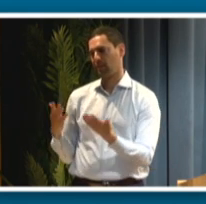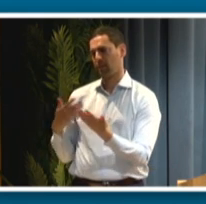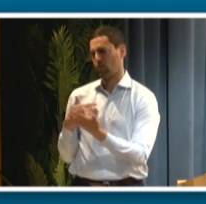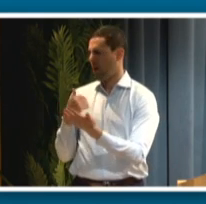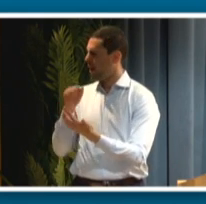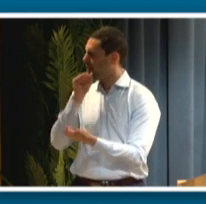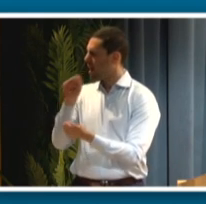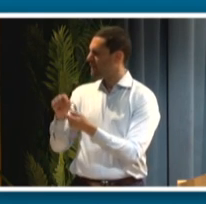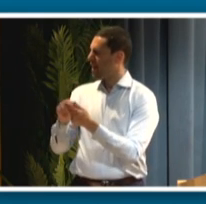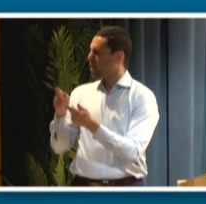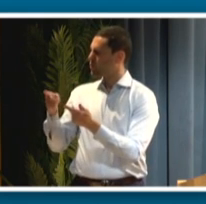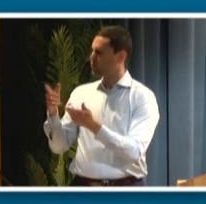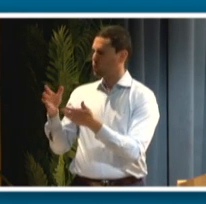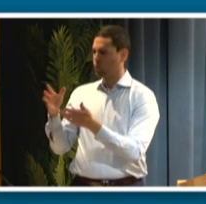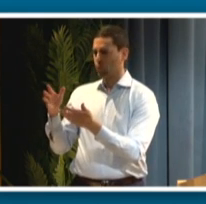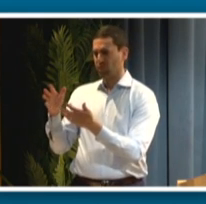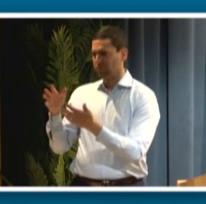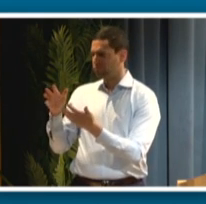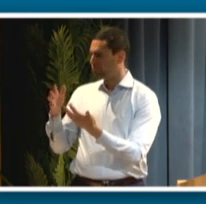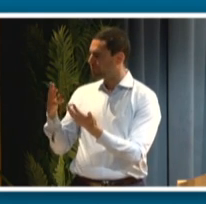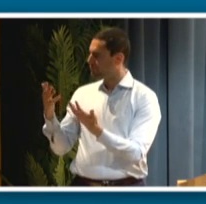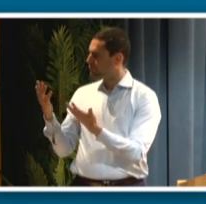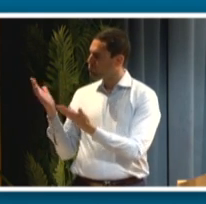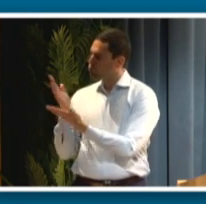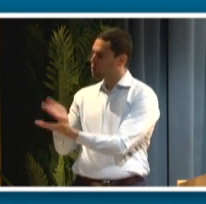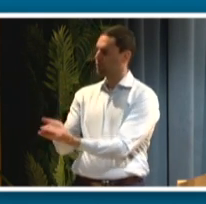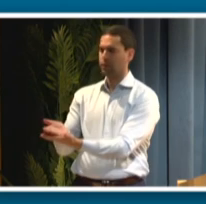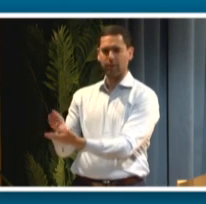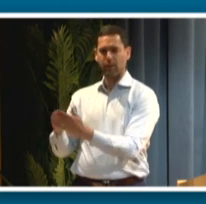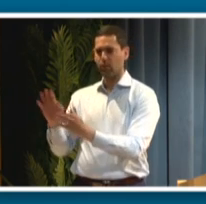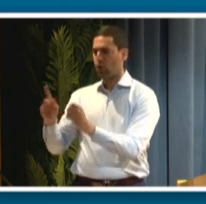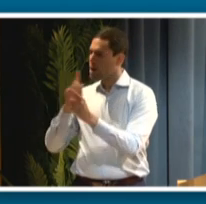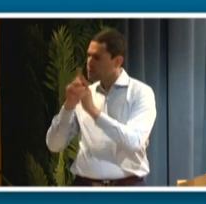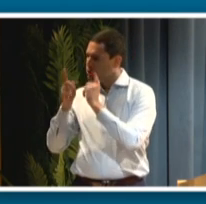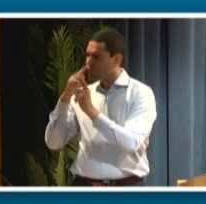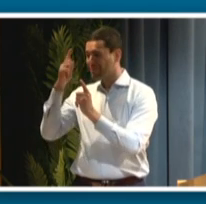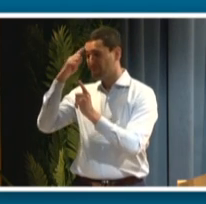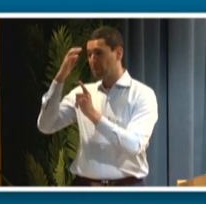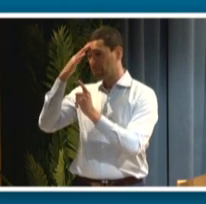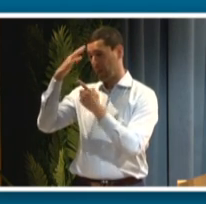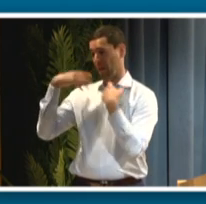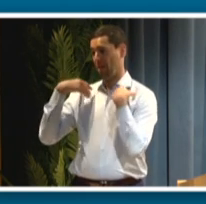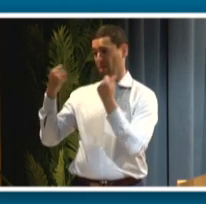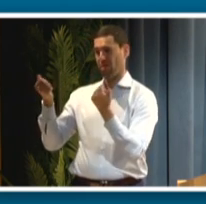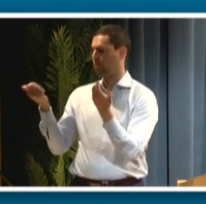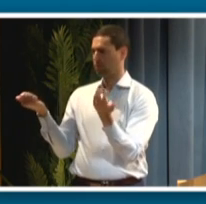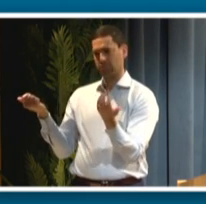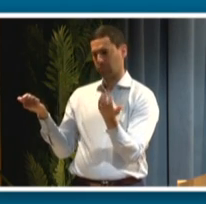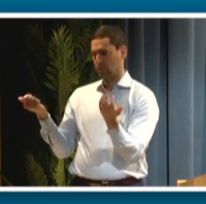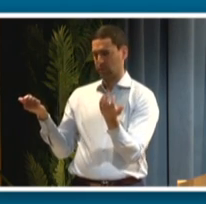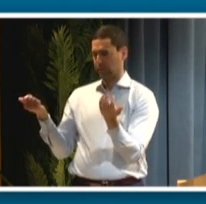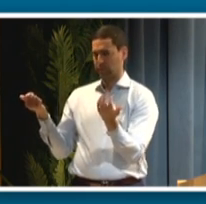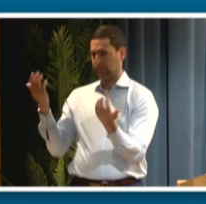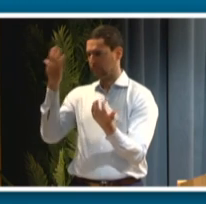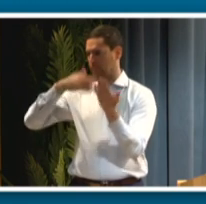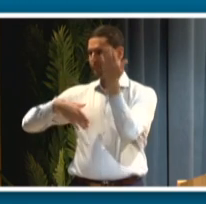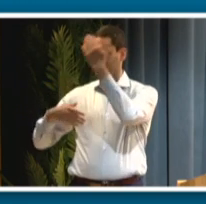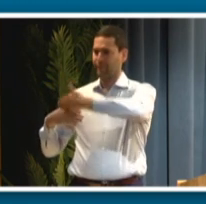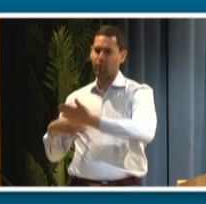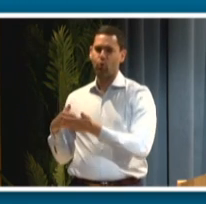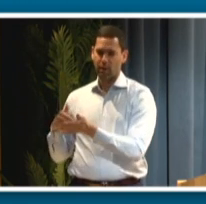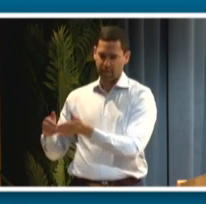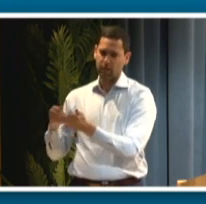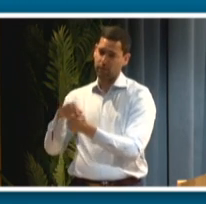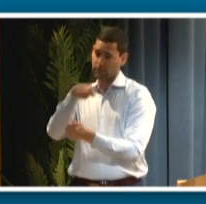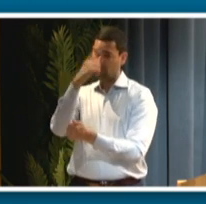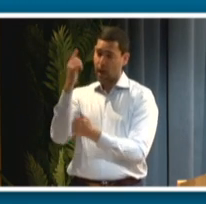your conversations, because mental health is something that we don't talk about in our communities very much at all, but let alone in the Black community,